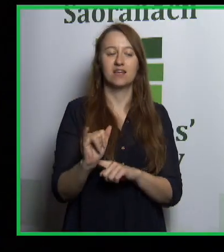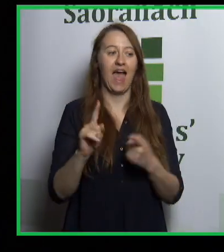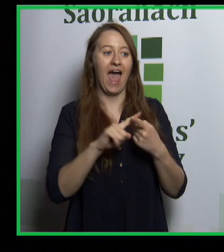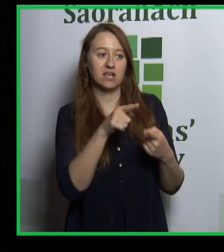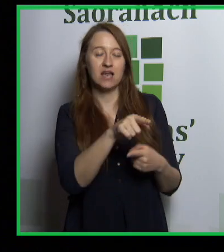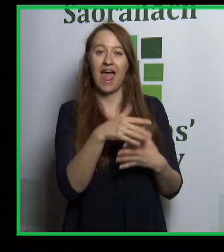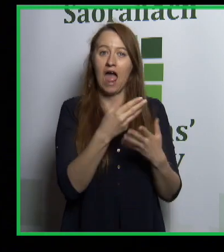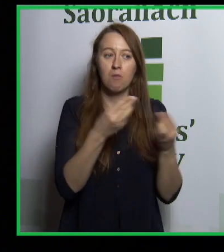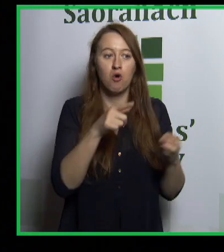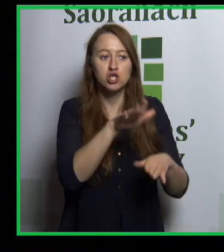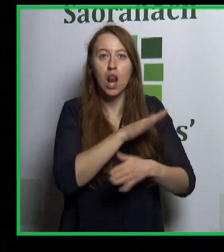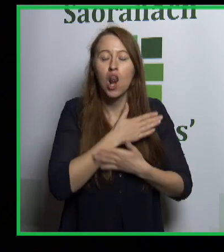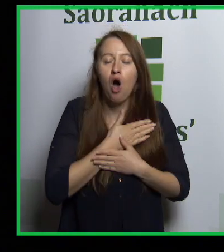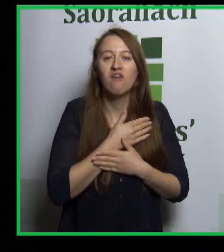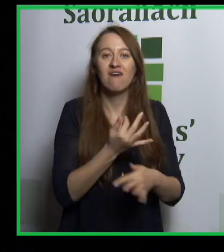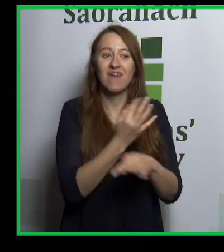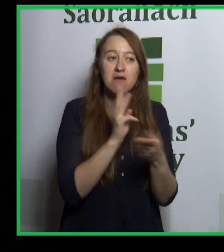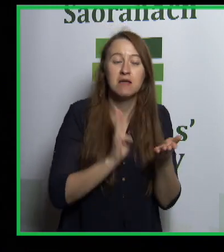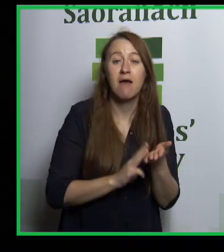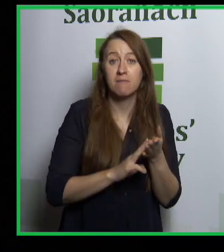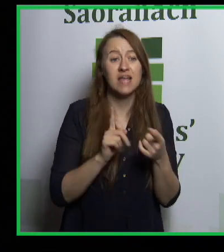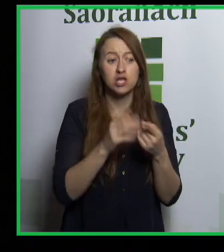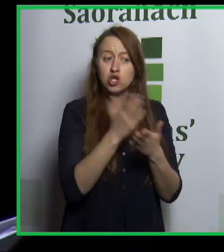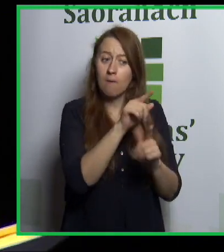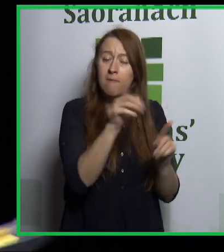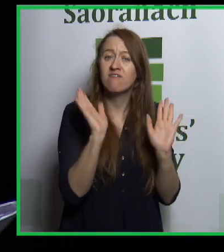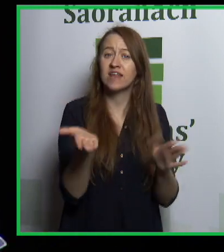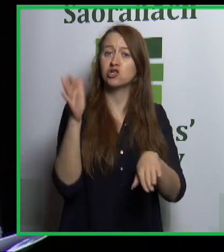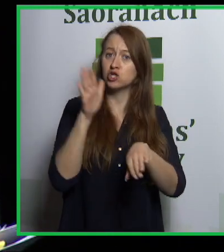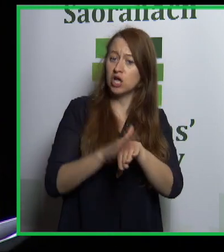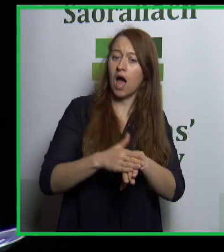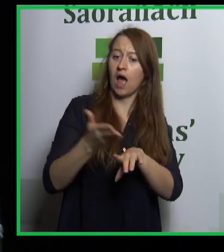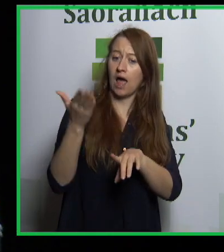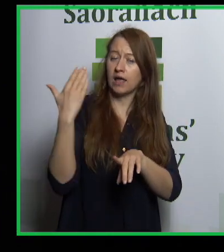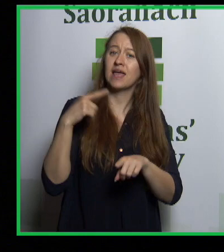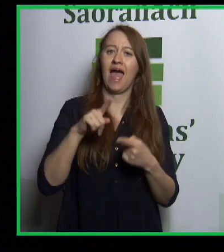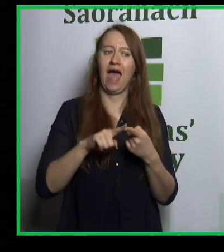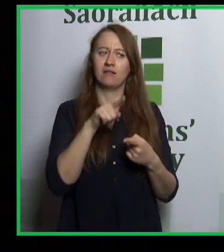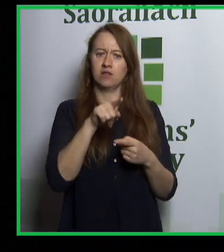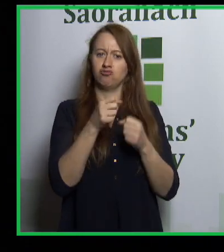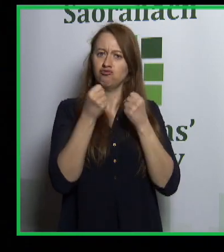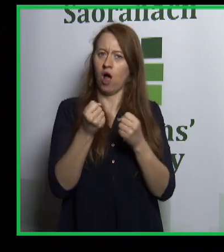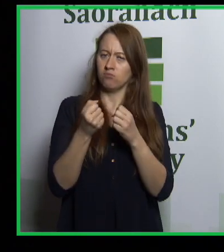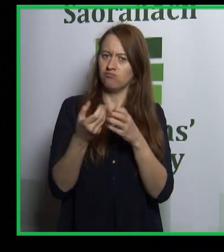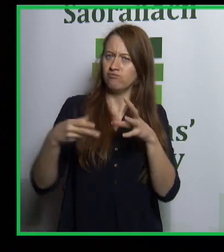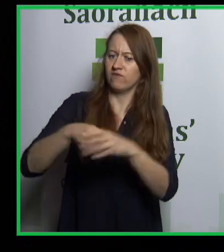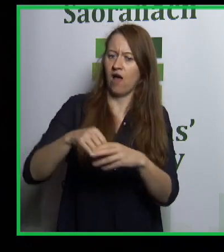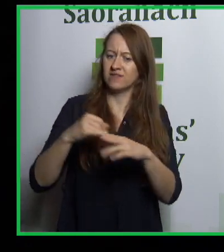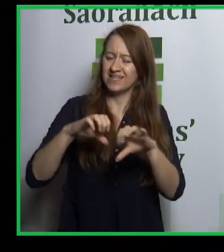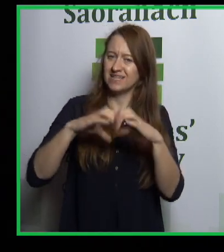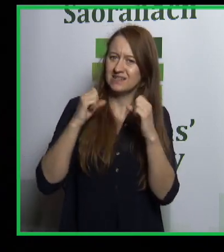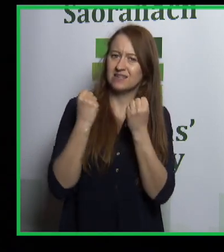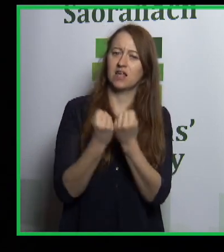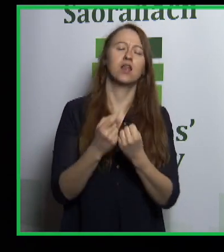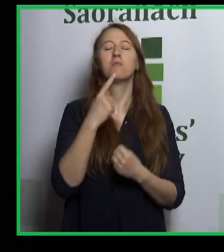members, many of whom they've lost, and their dedication to those who are less fortunate in our society. And as I say, it has been a real, real